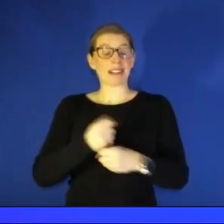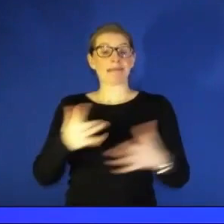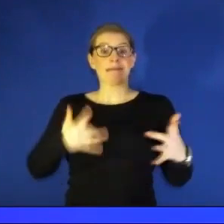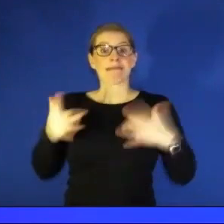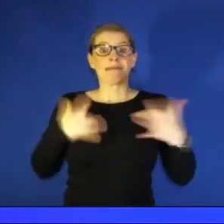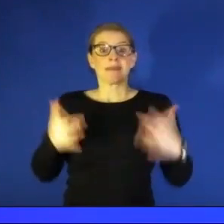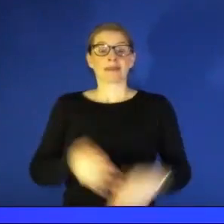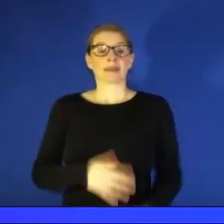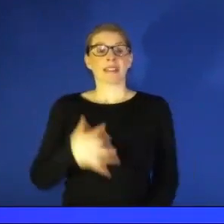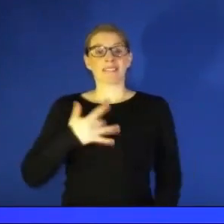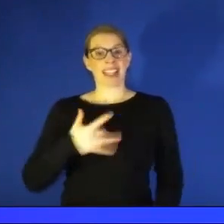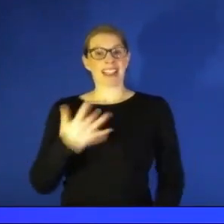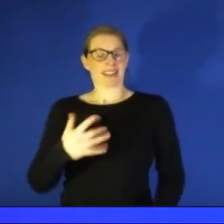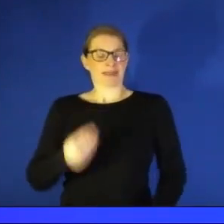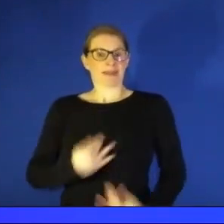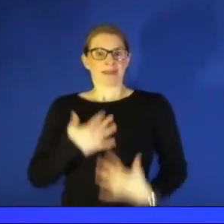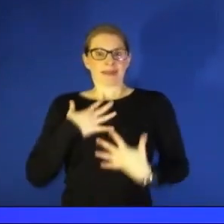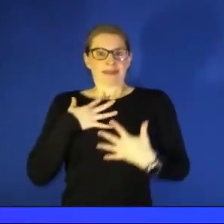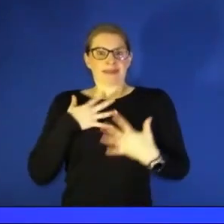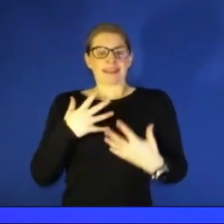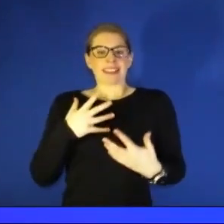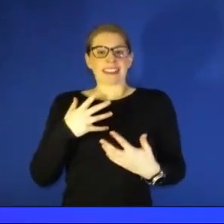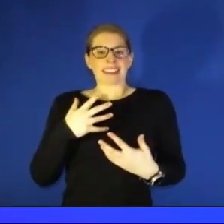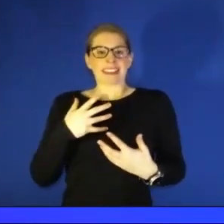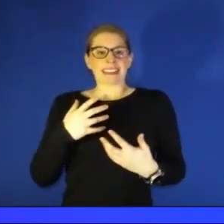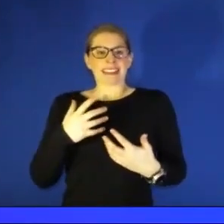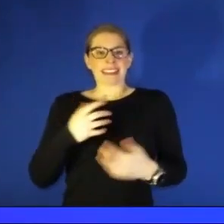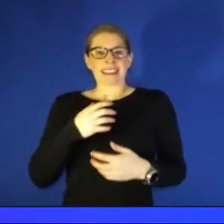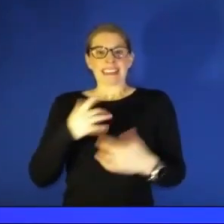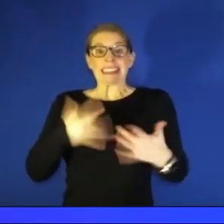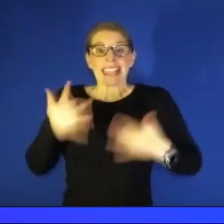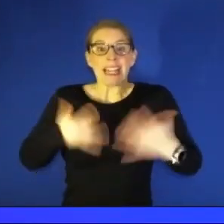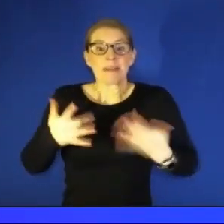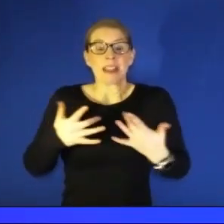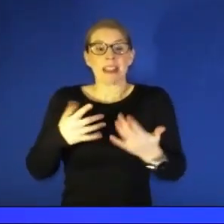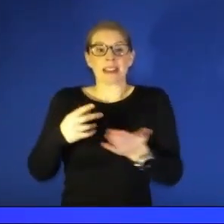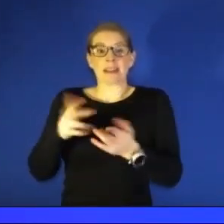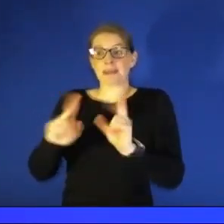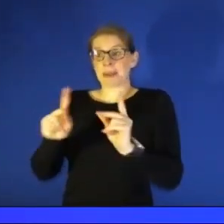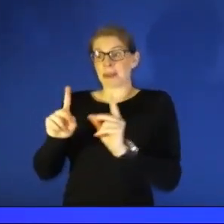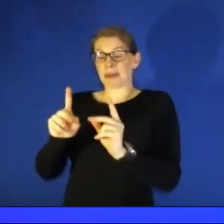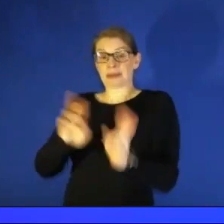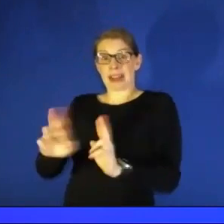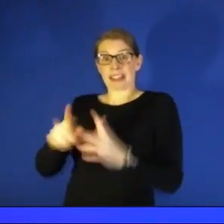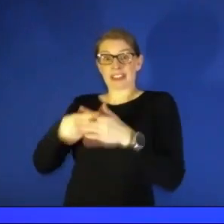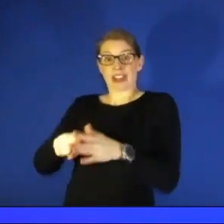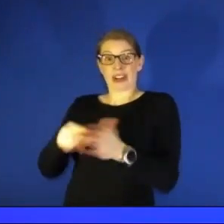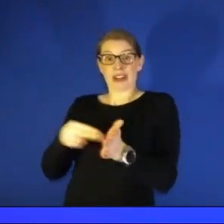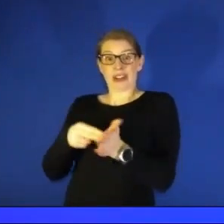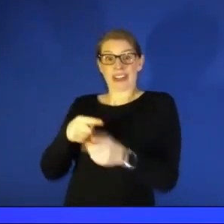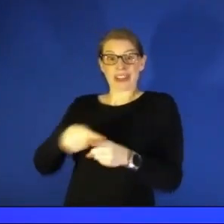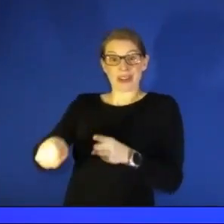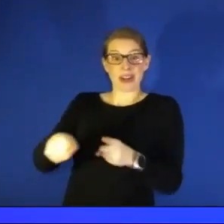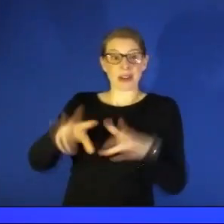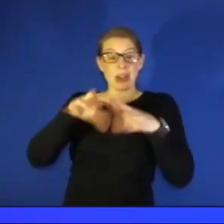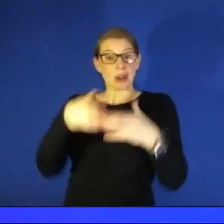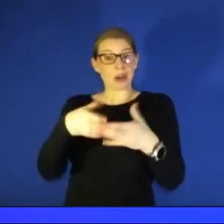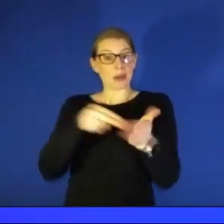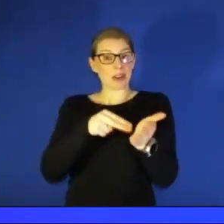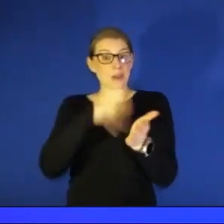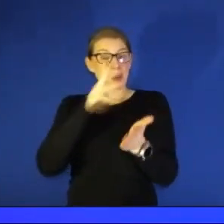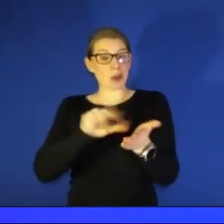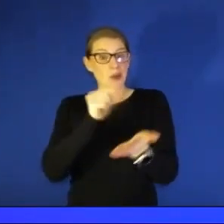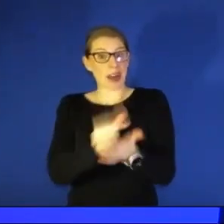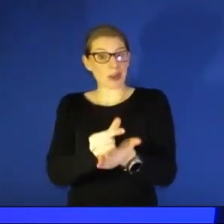of the new graduate nurses and interviewing people and people starting their nursing career. This group of nurses that will be graduating had